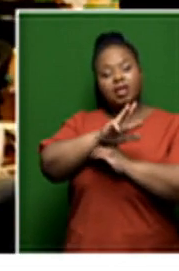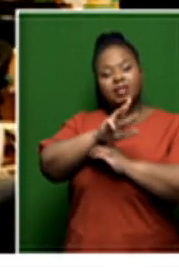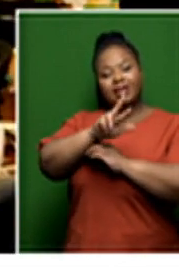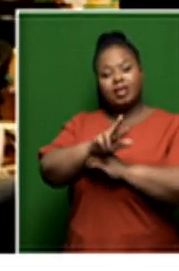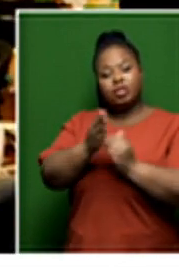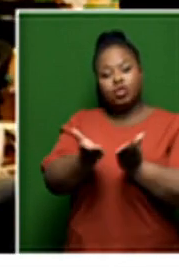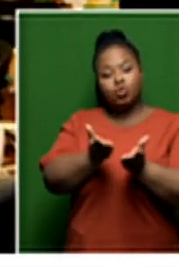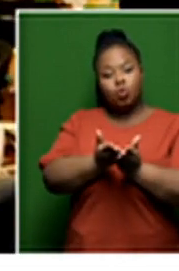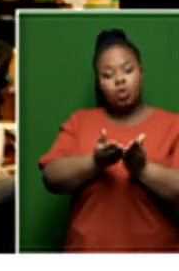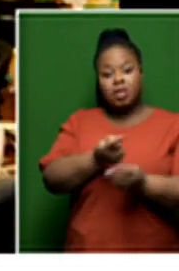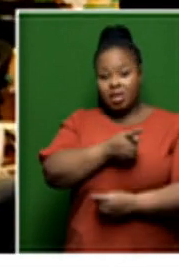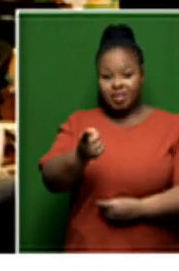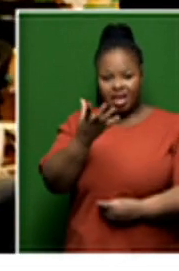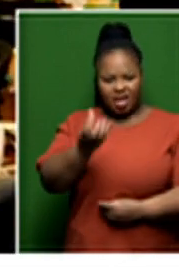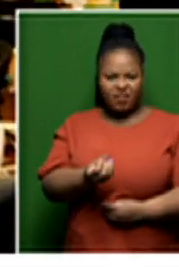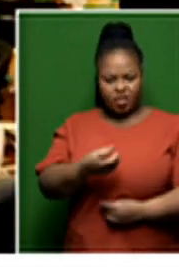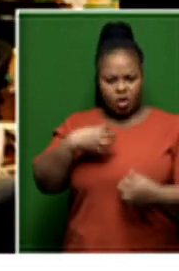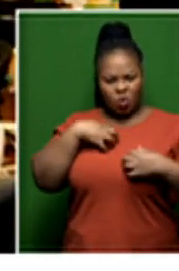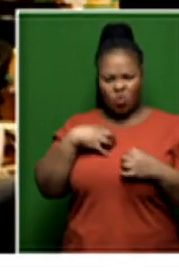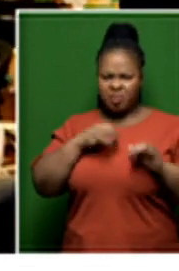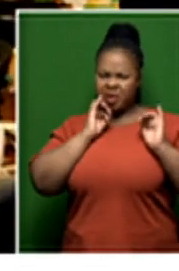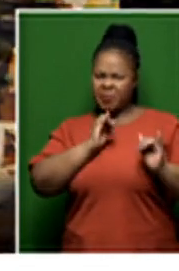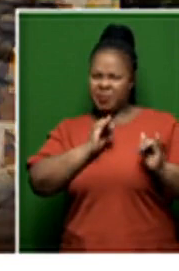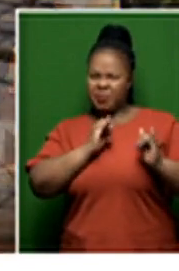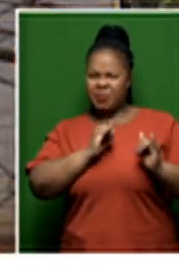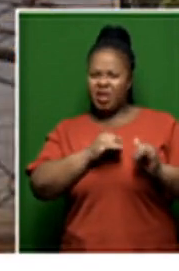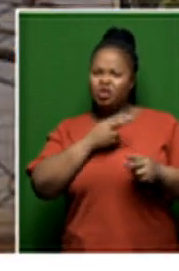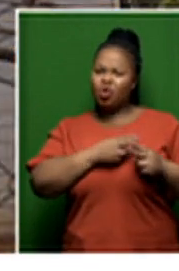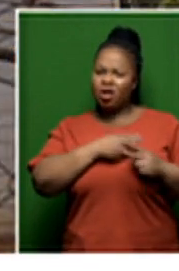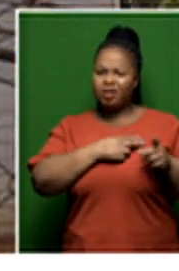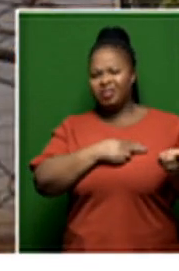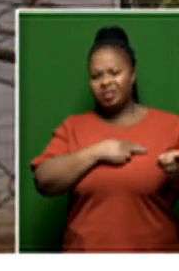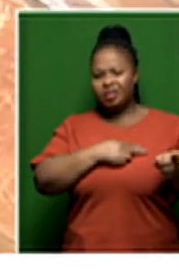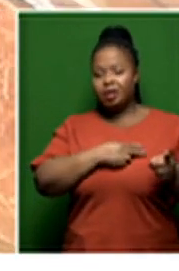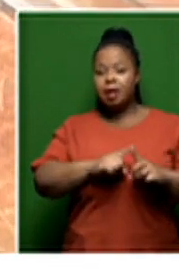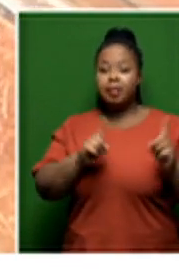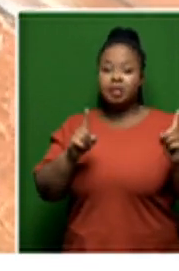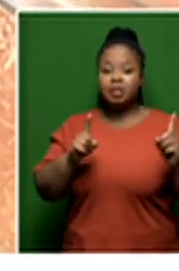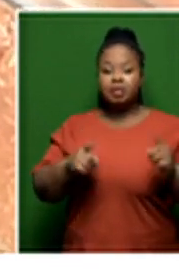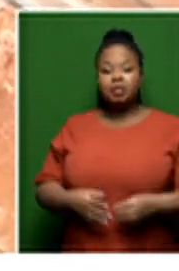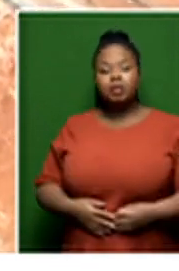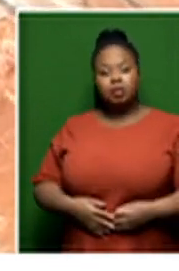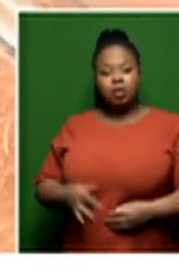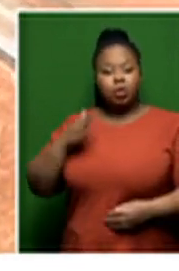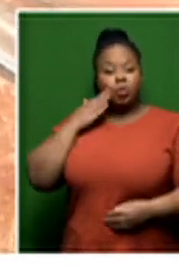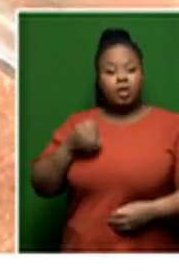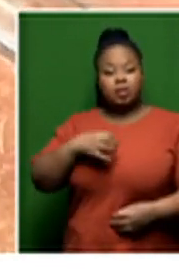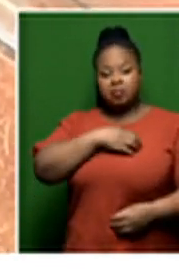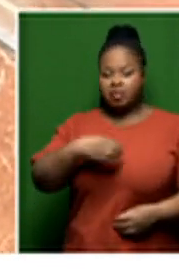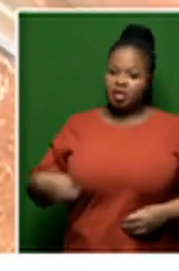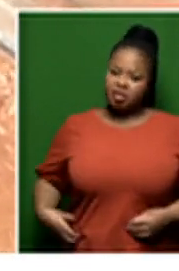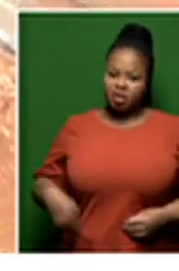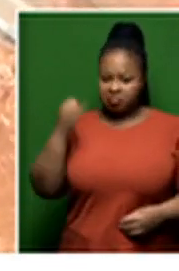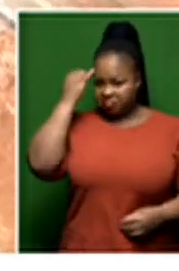3,898 schools that still had inappropriate infrastructure. But after the initiative launched by the